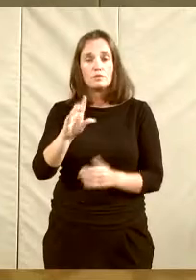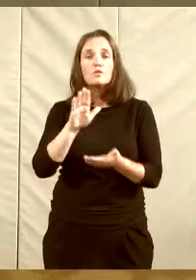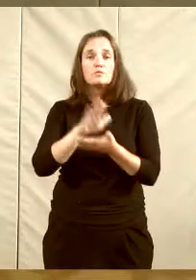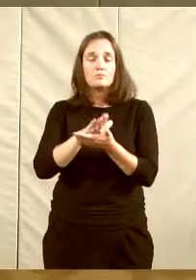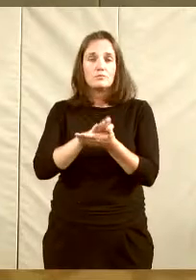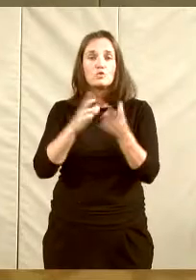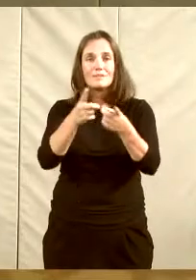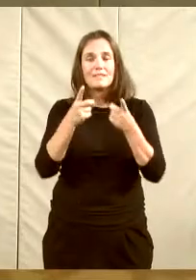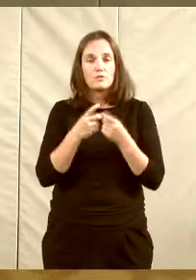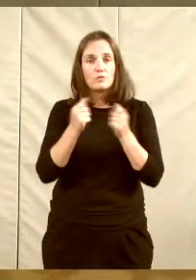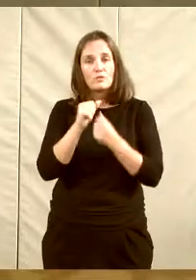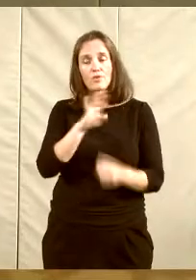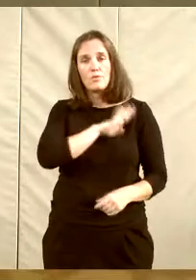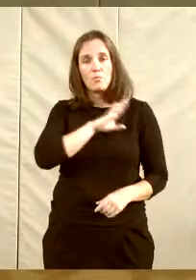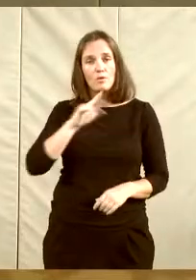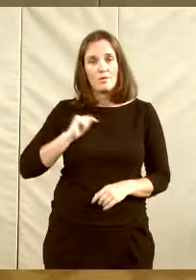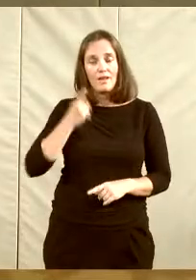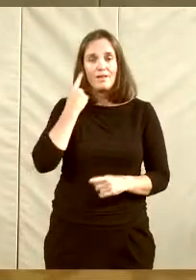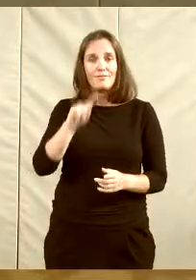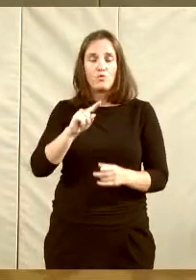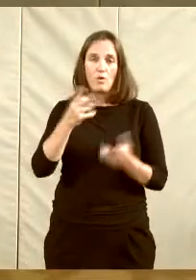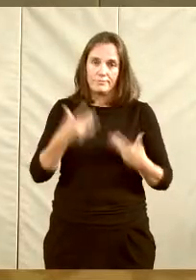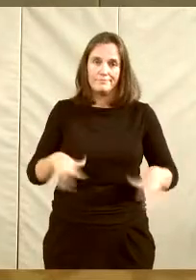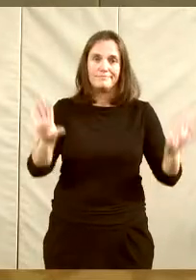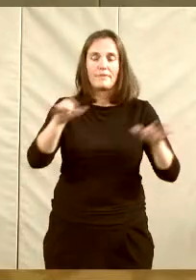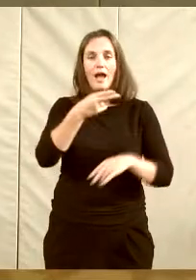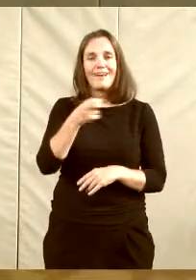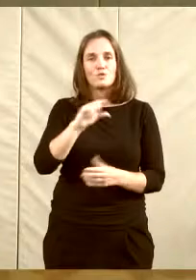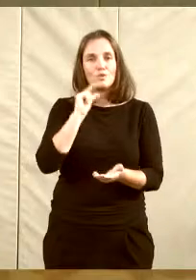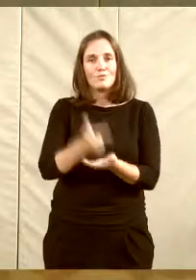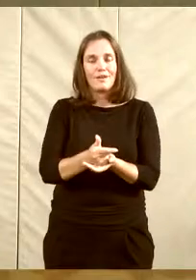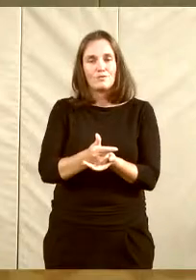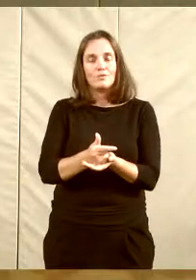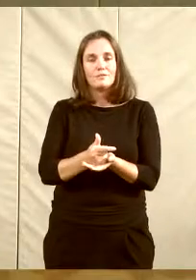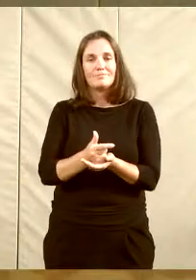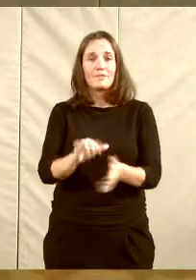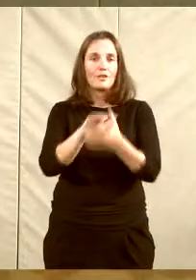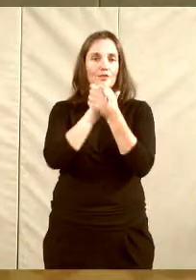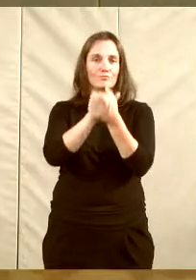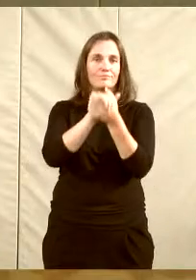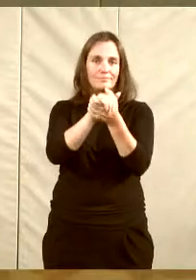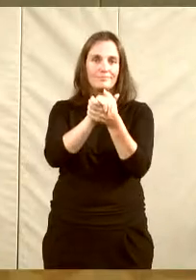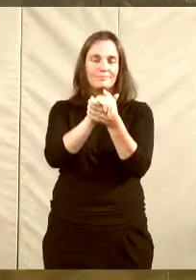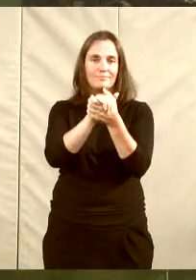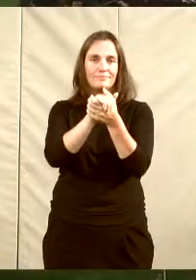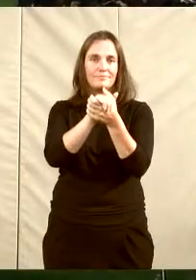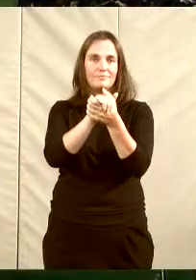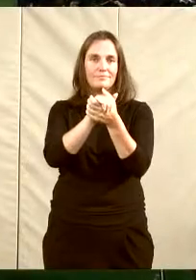of Trustees for high school graduation. Congratulations.